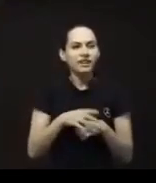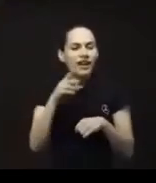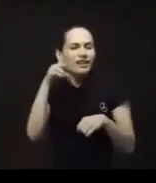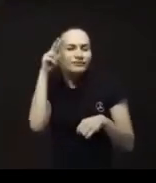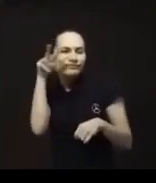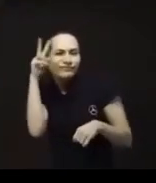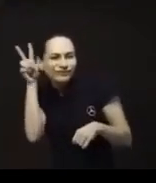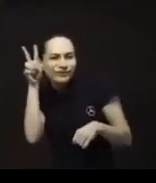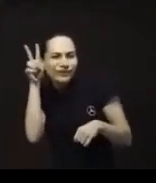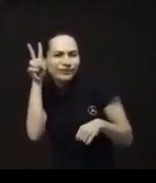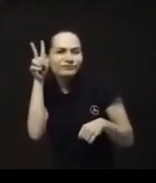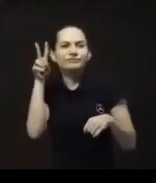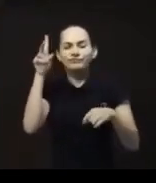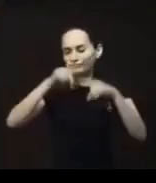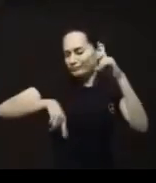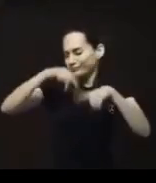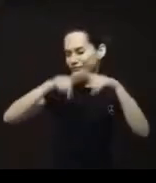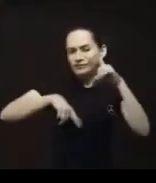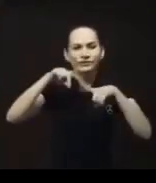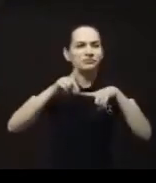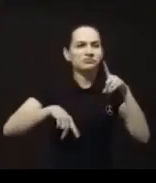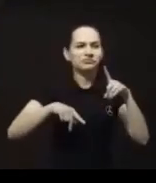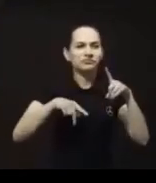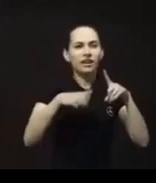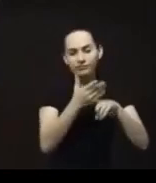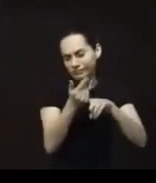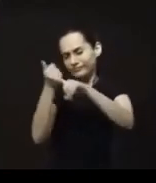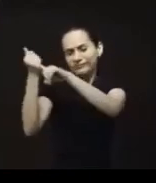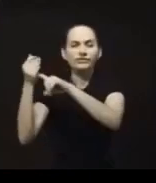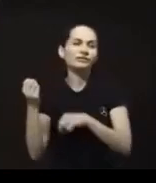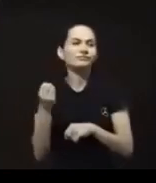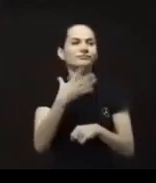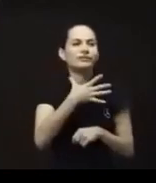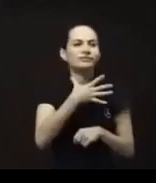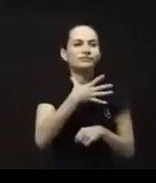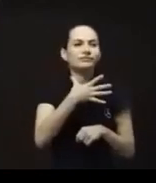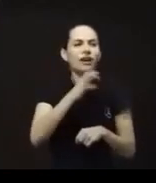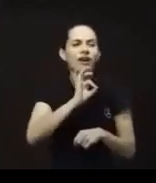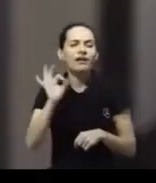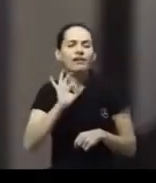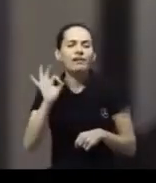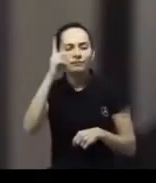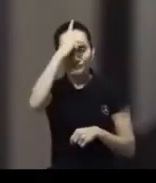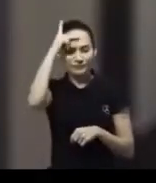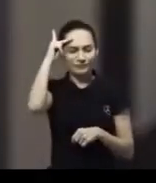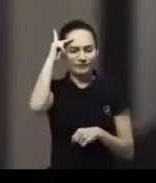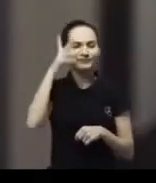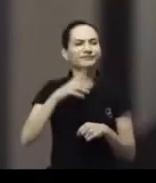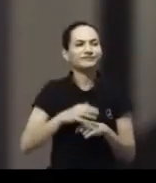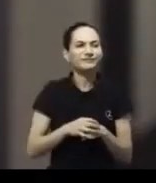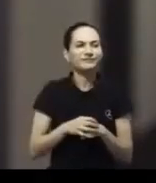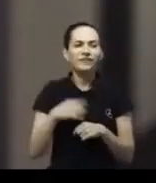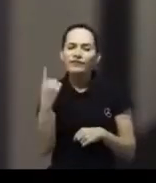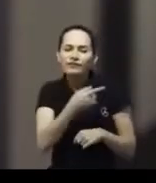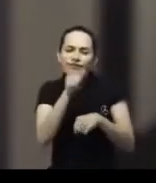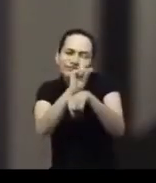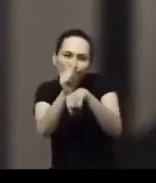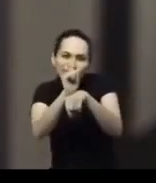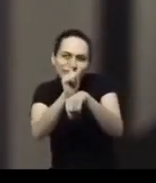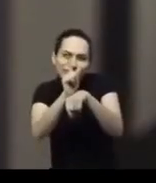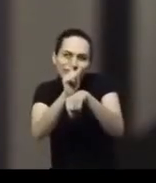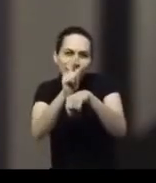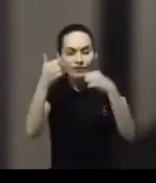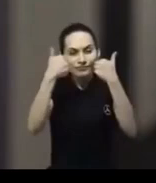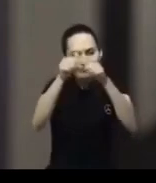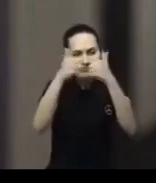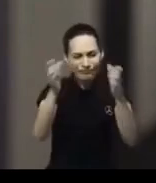made of fascinating products, innovative technologies, and great people. And you are leading bus sales in